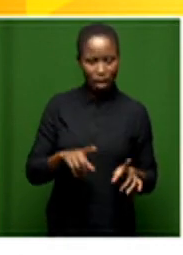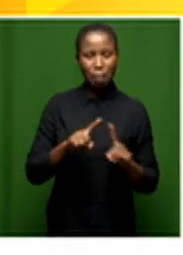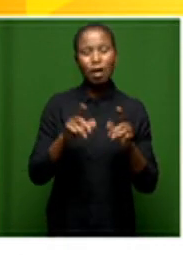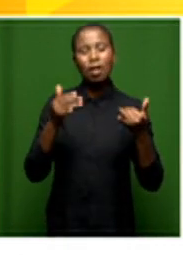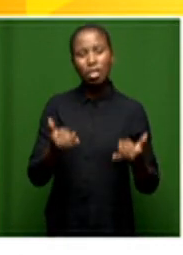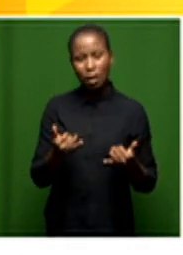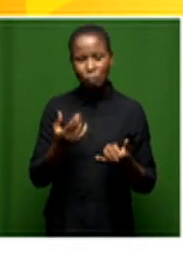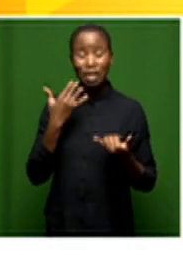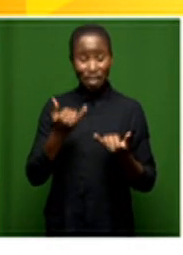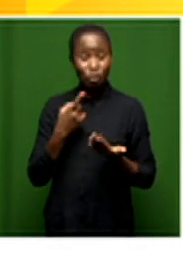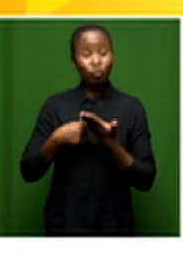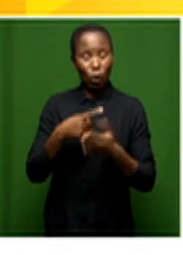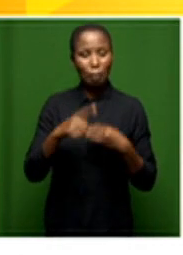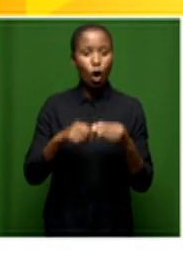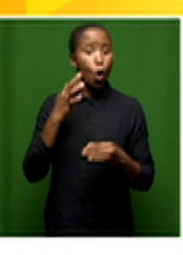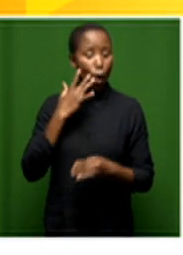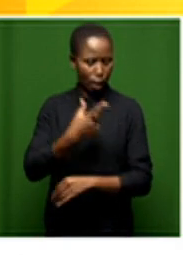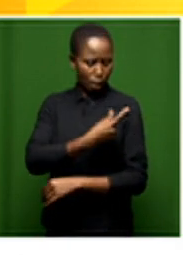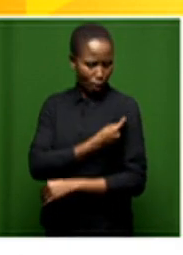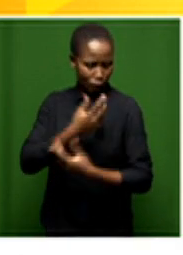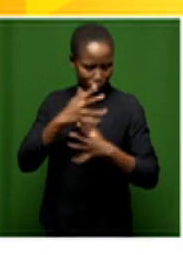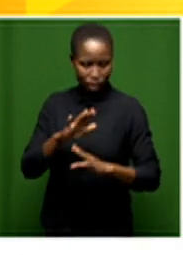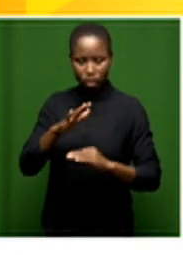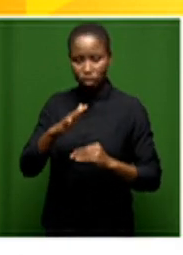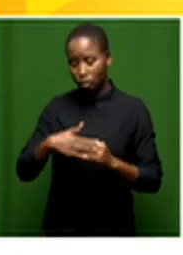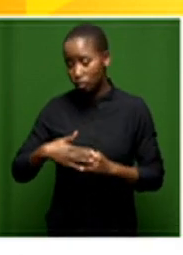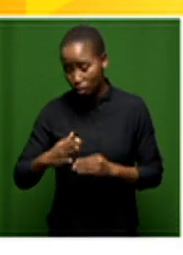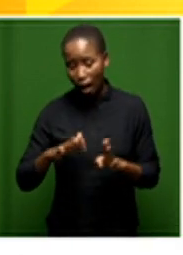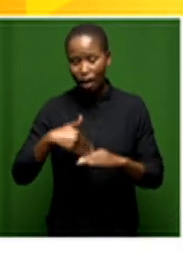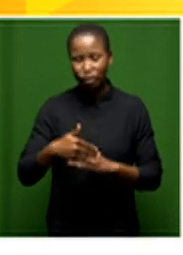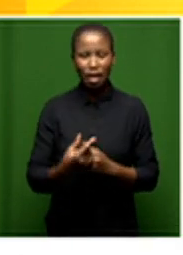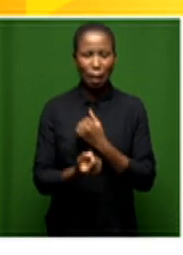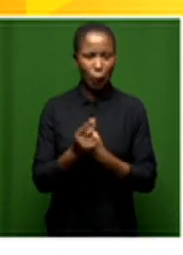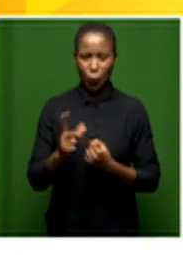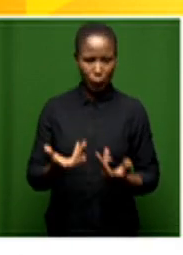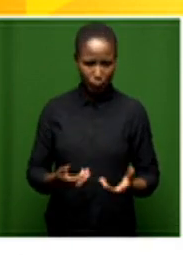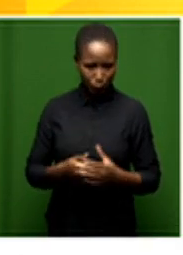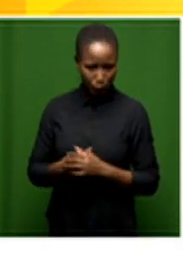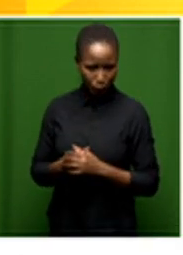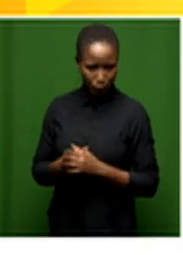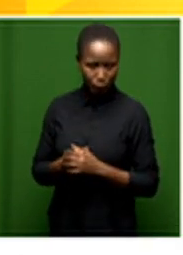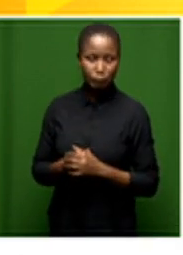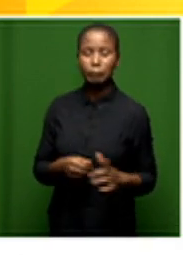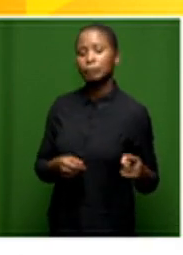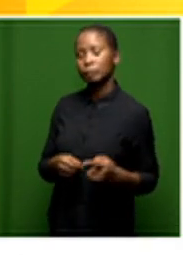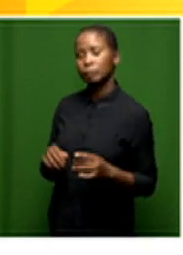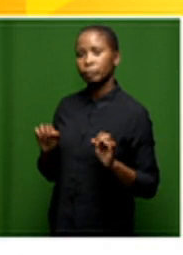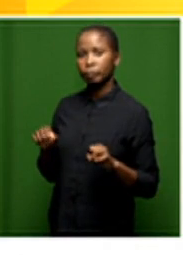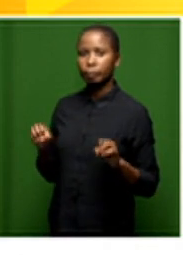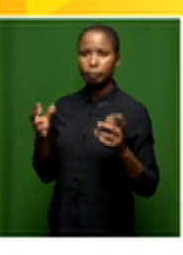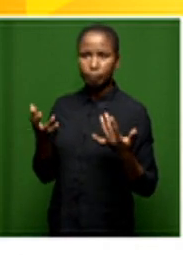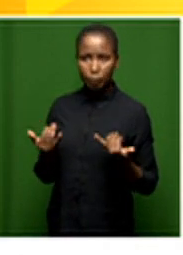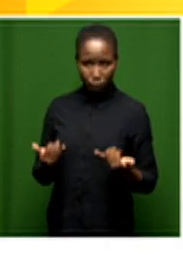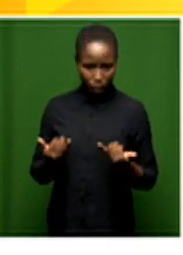effects. What has predominantly been reported in terms of side effects? So, at